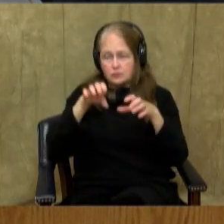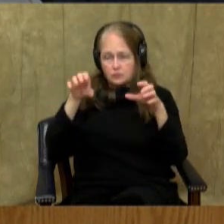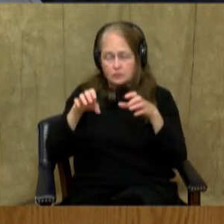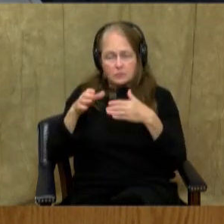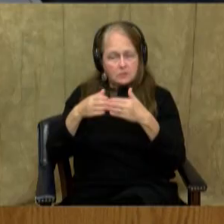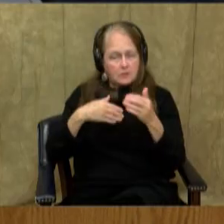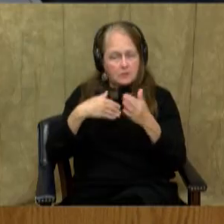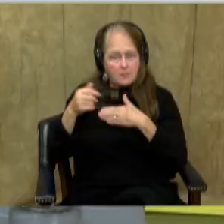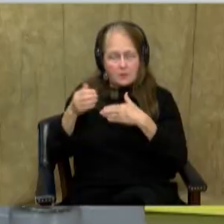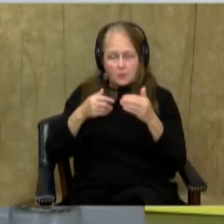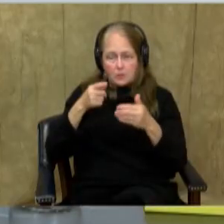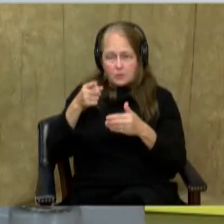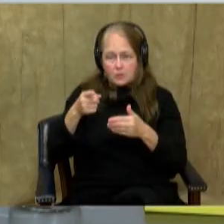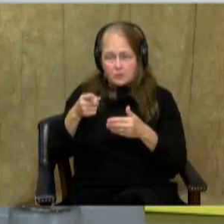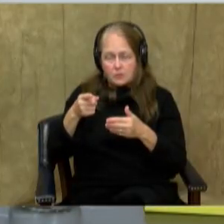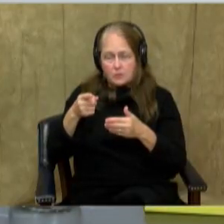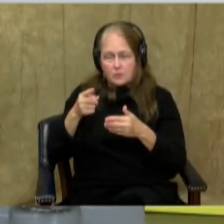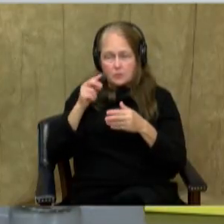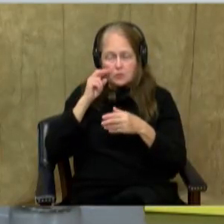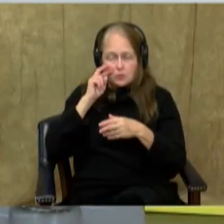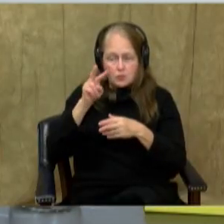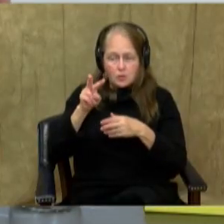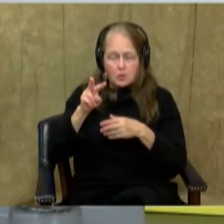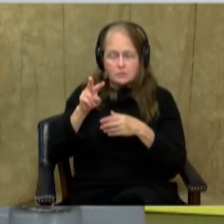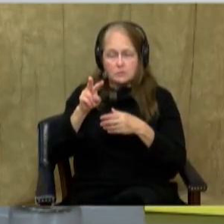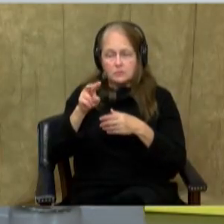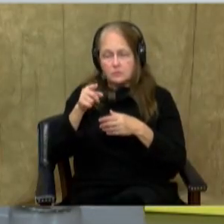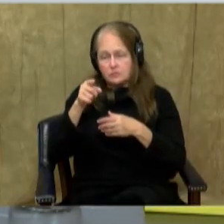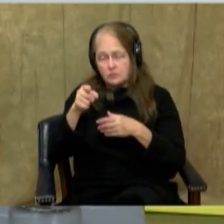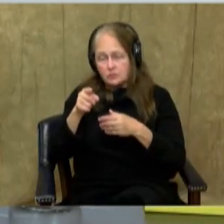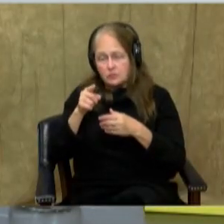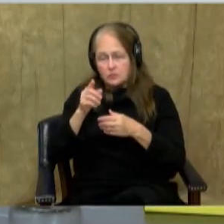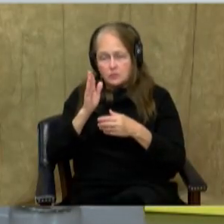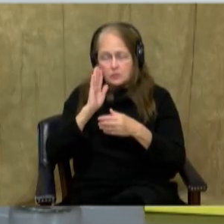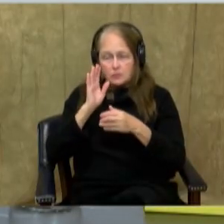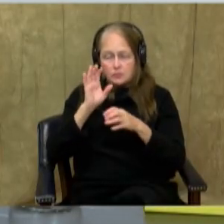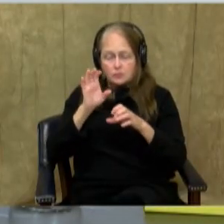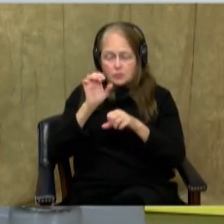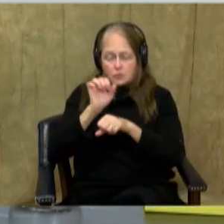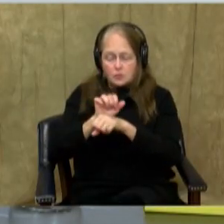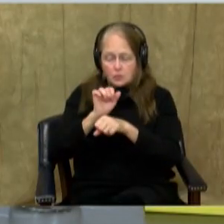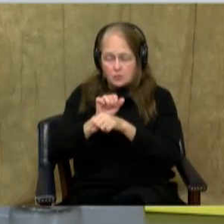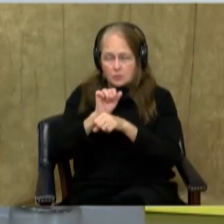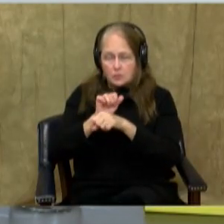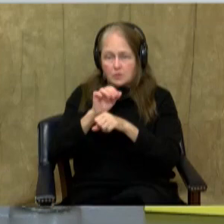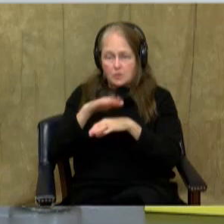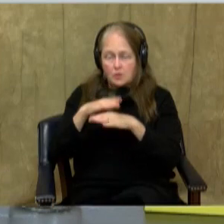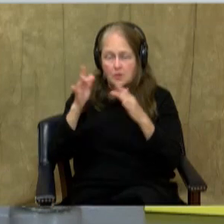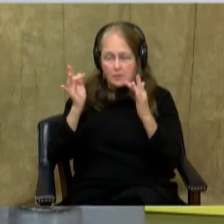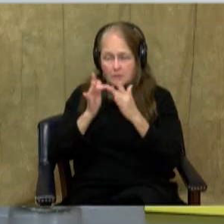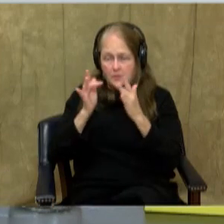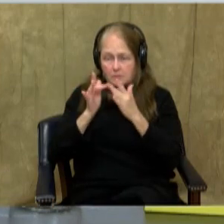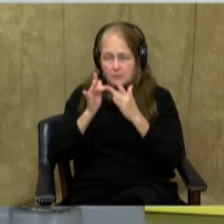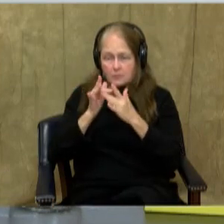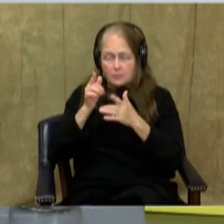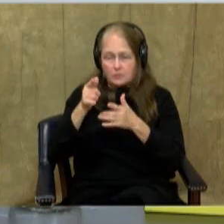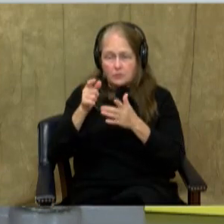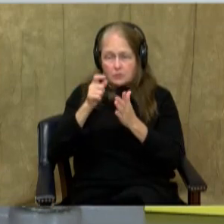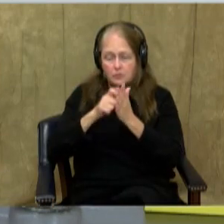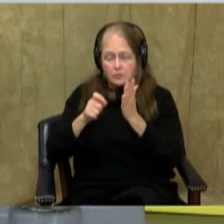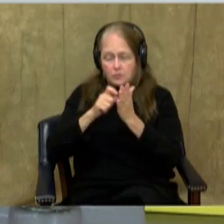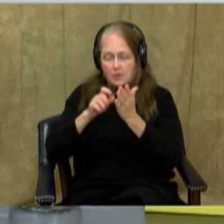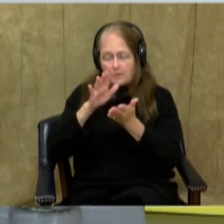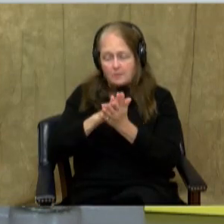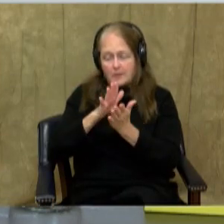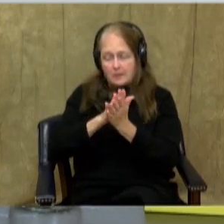matter what, whether you've been just watching these shows, whether you've been doing some digital learning online, whether you've been doing